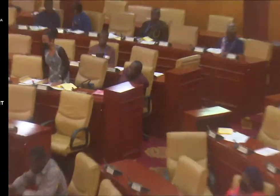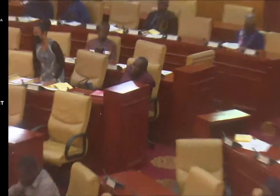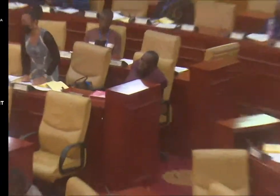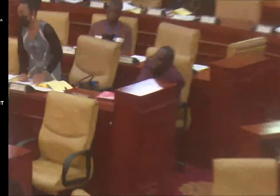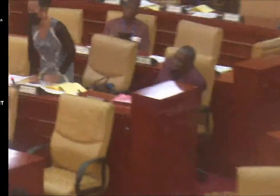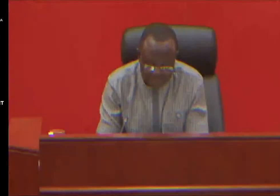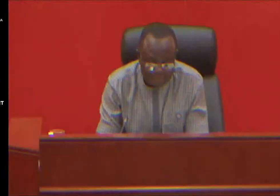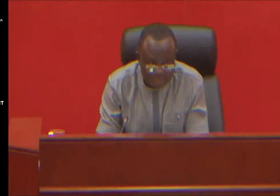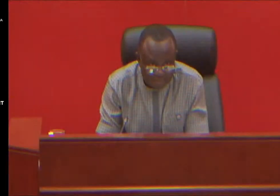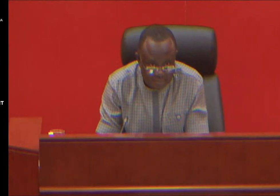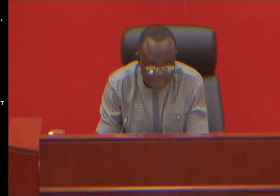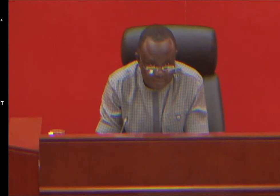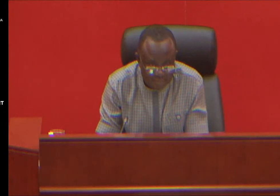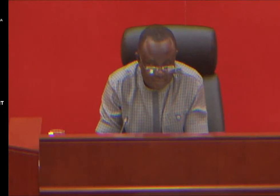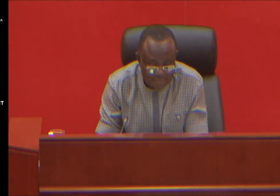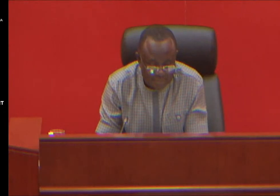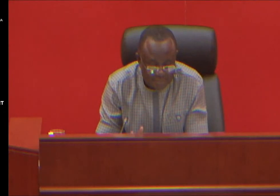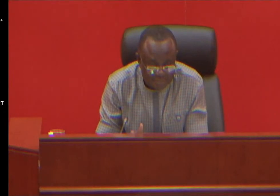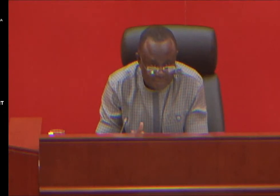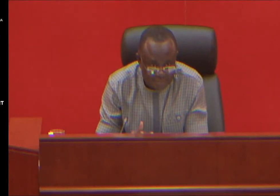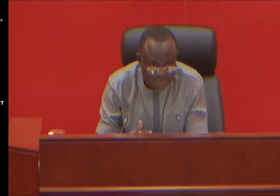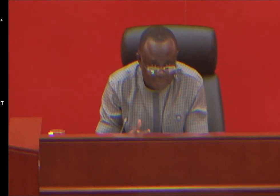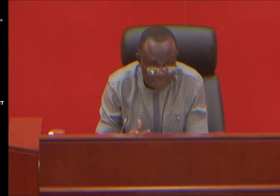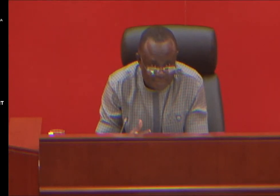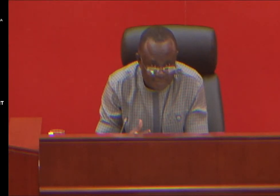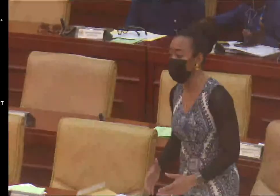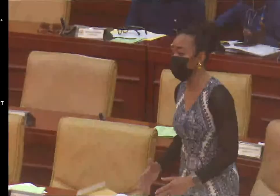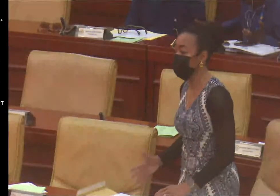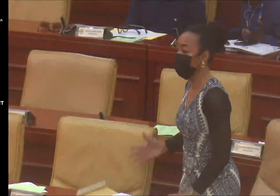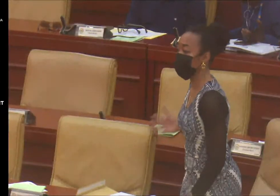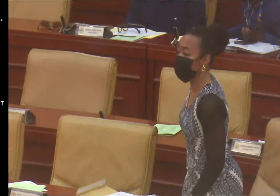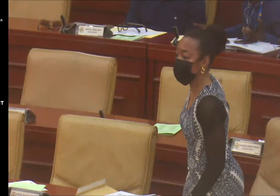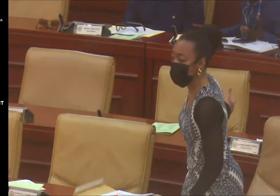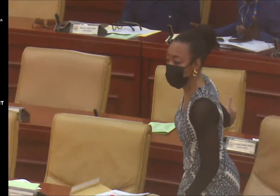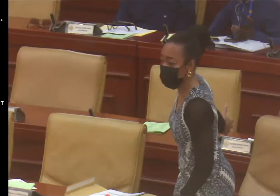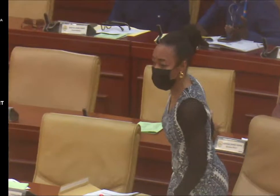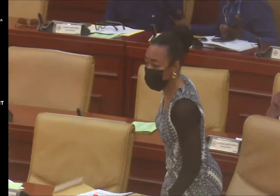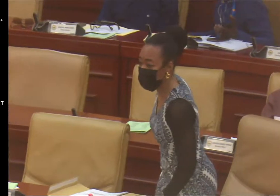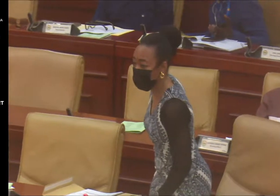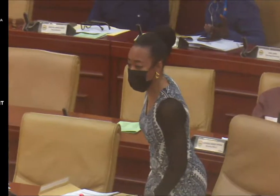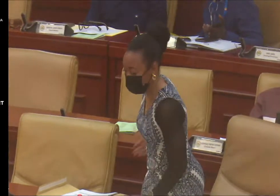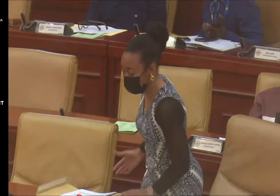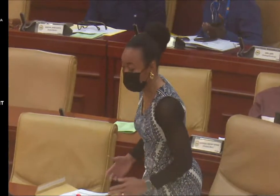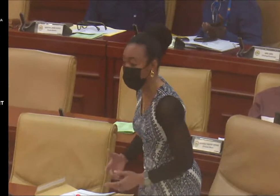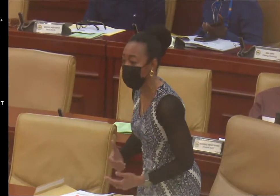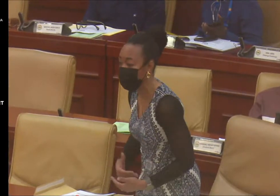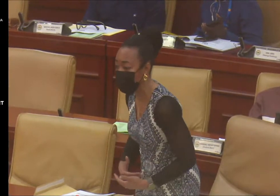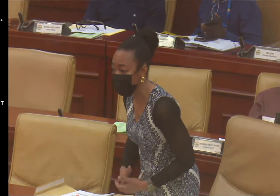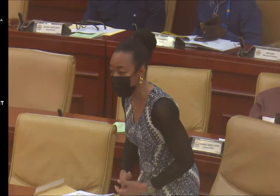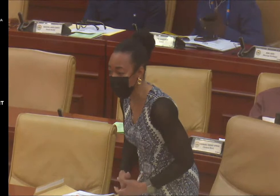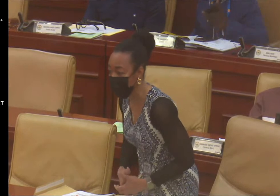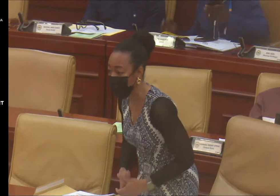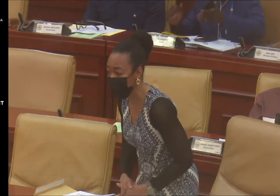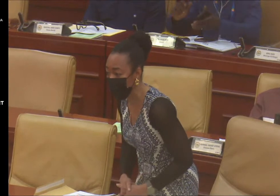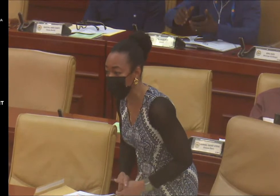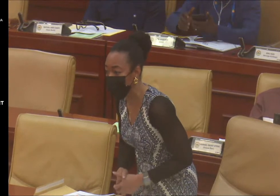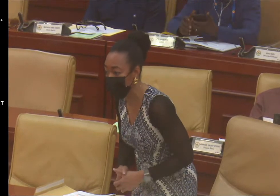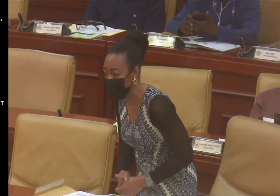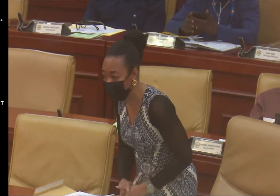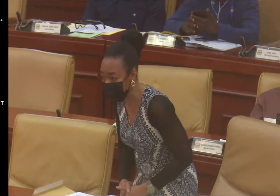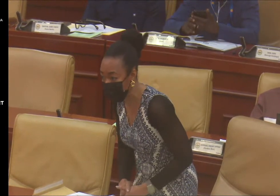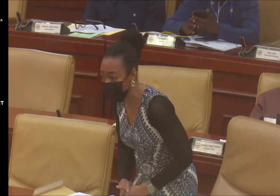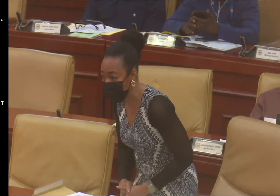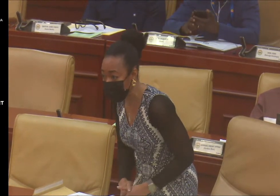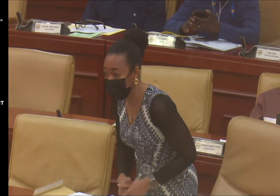I've been trying to catch your eye to let you know that myself and the other members of Parliament on this side have not received a copy of the